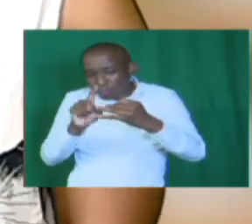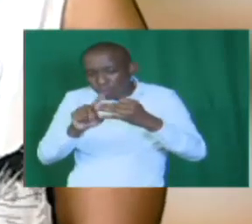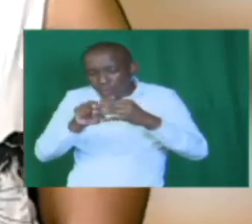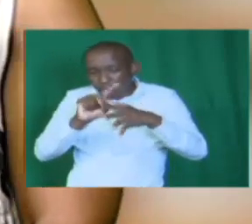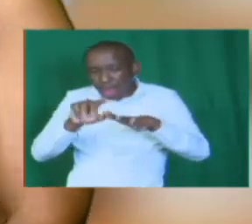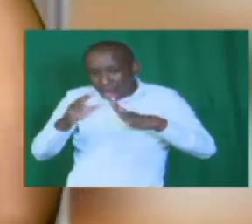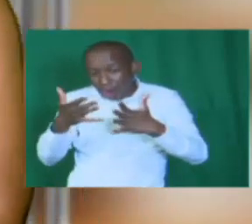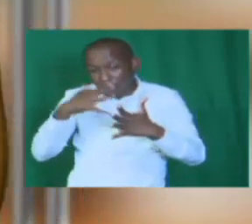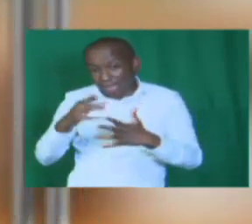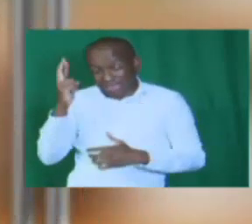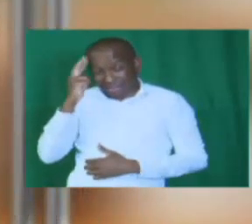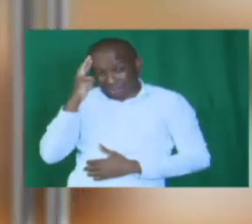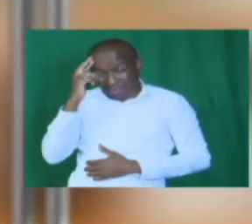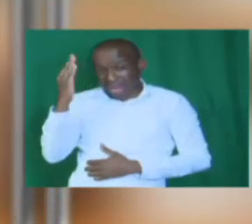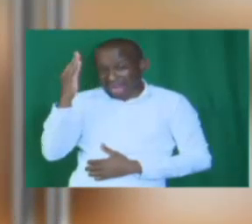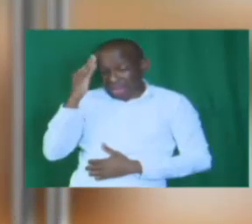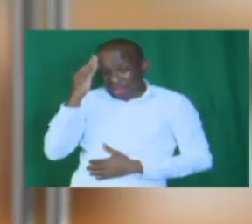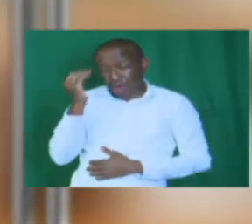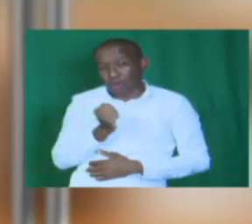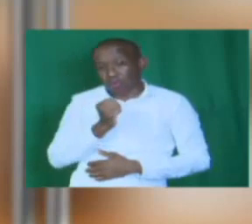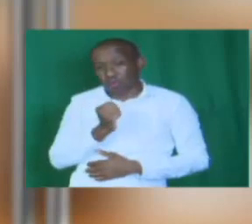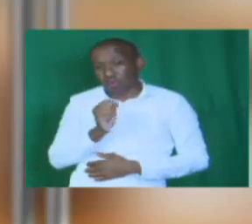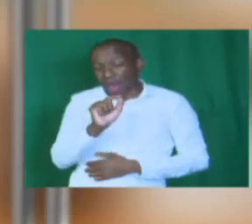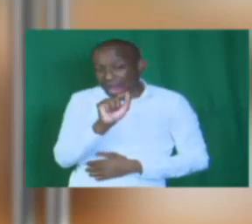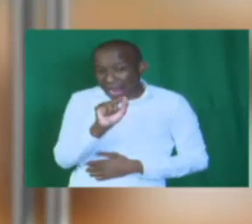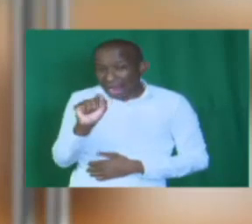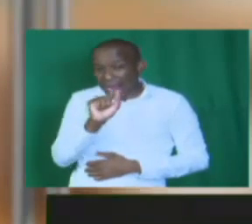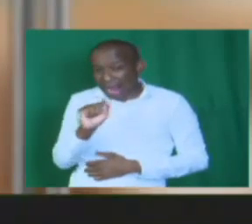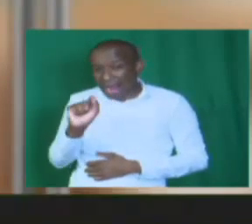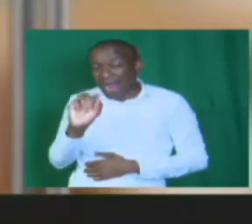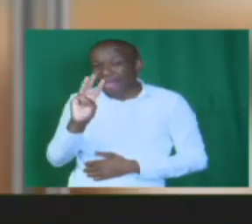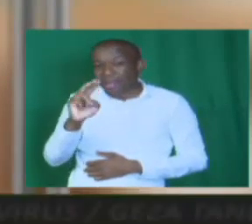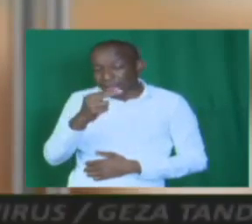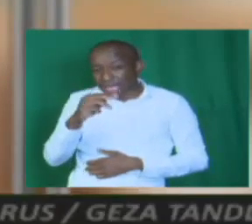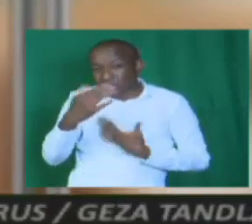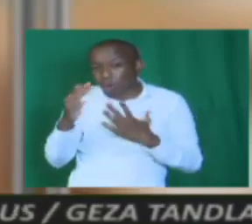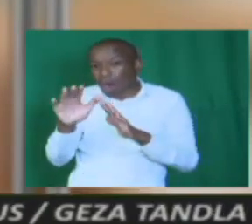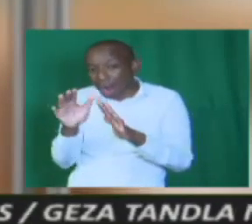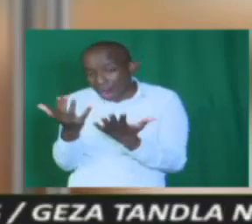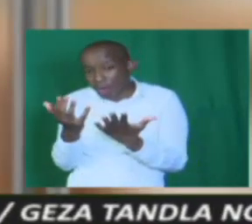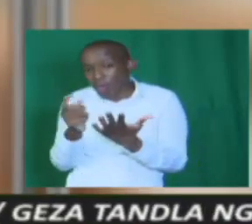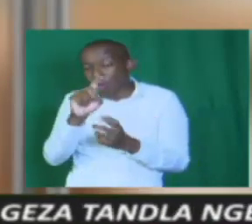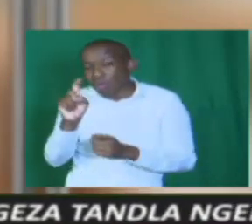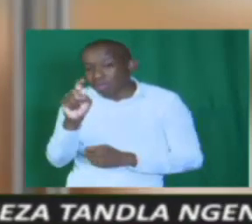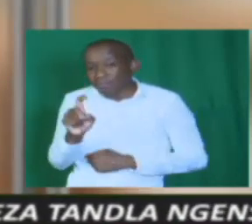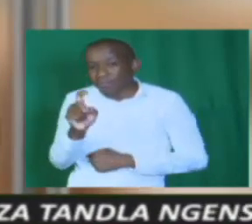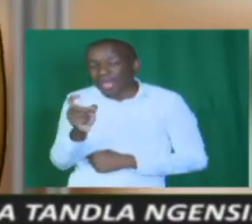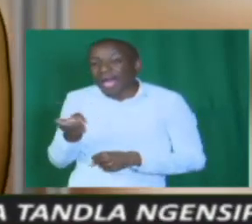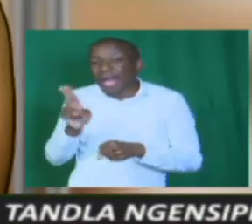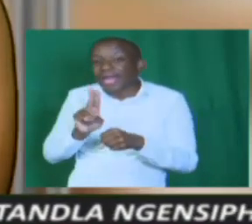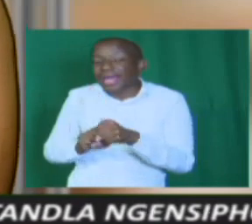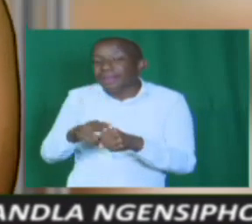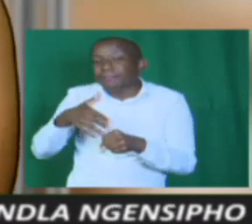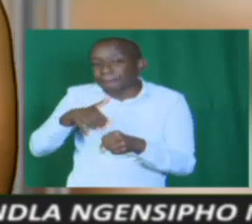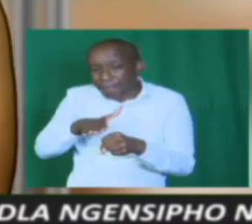learner. So now you do not only underline the WH and how question, but you go to the extent